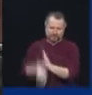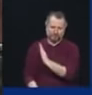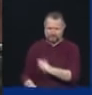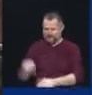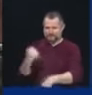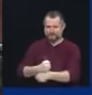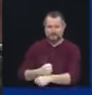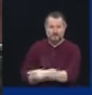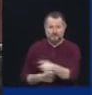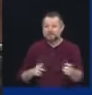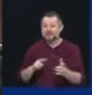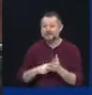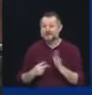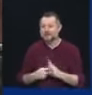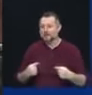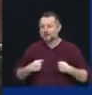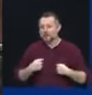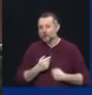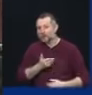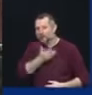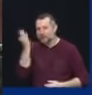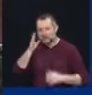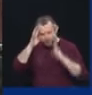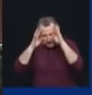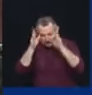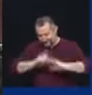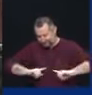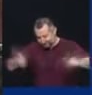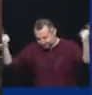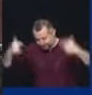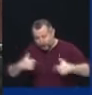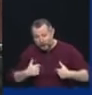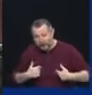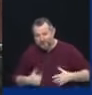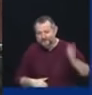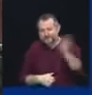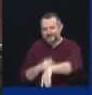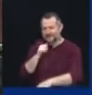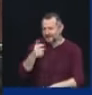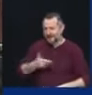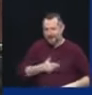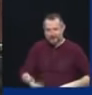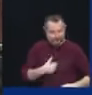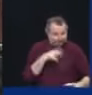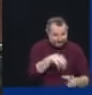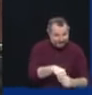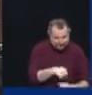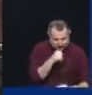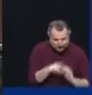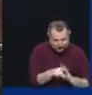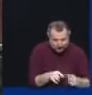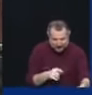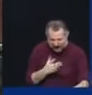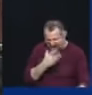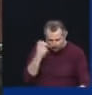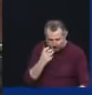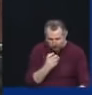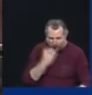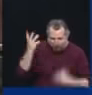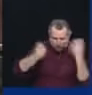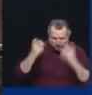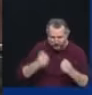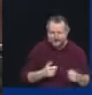So I'm glad I had nothing to do with Angry Orchard. But it has been